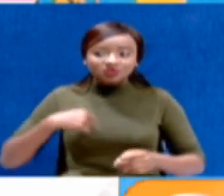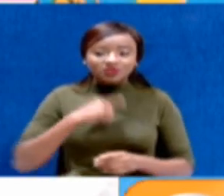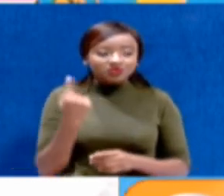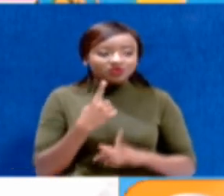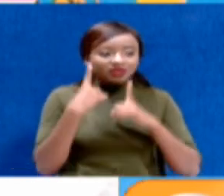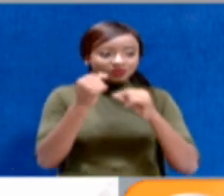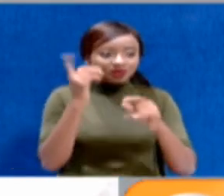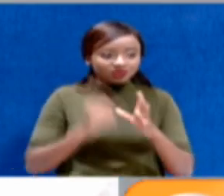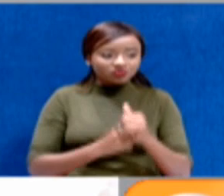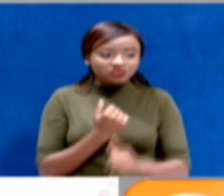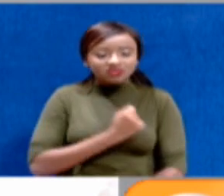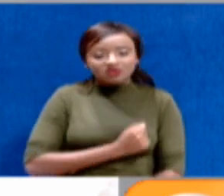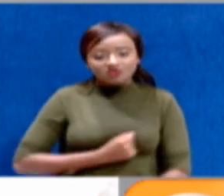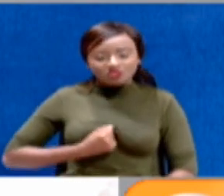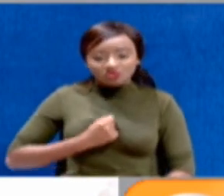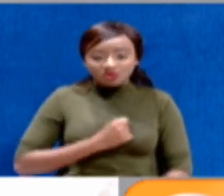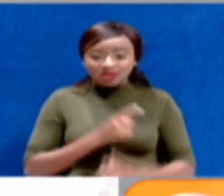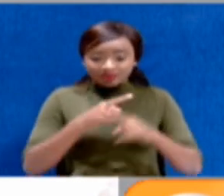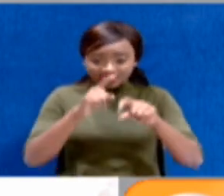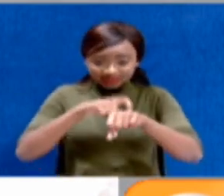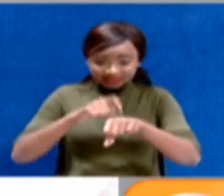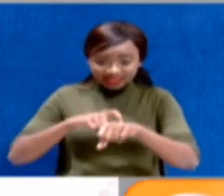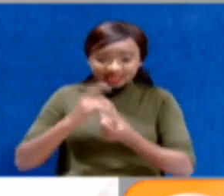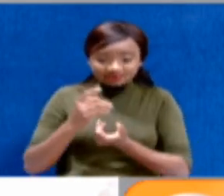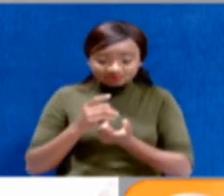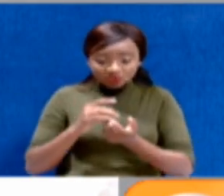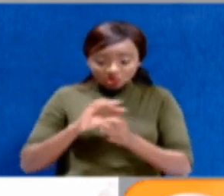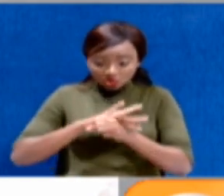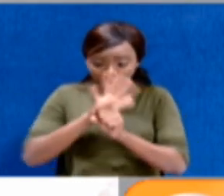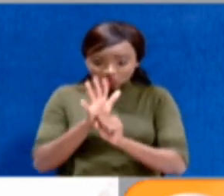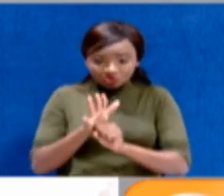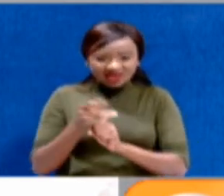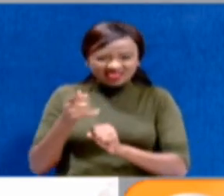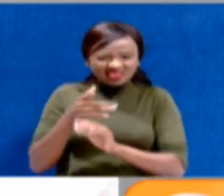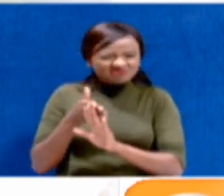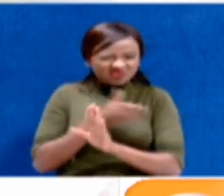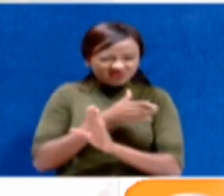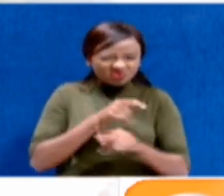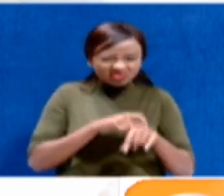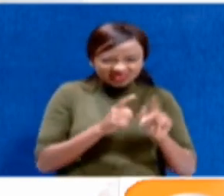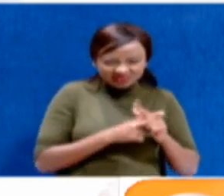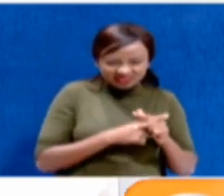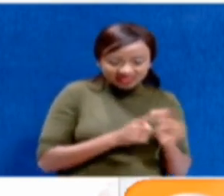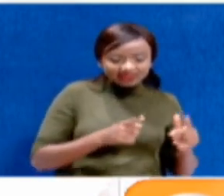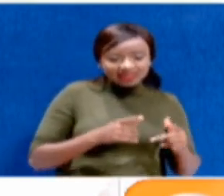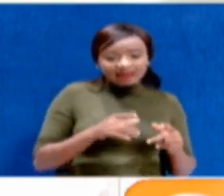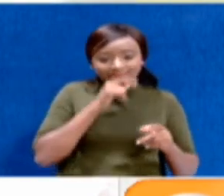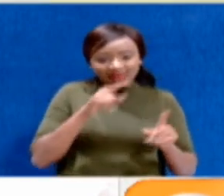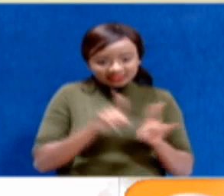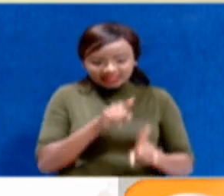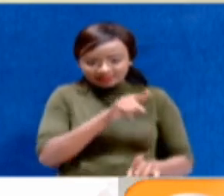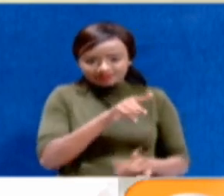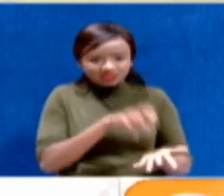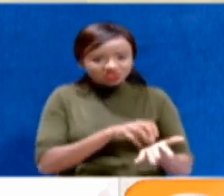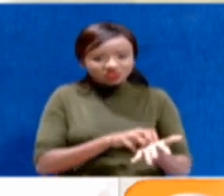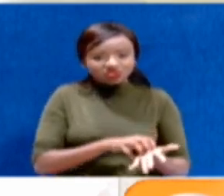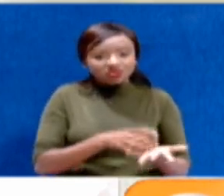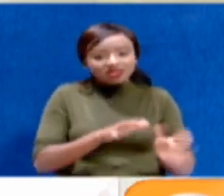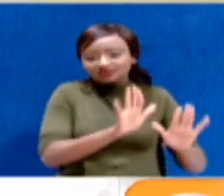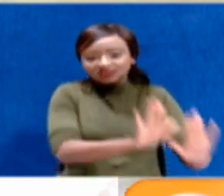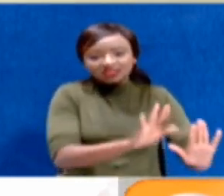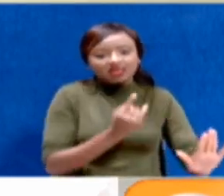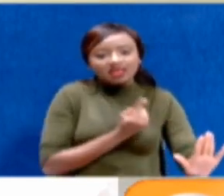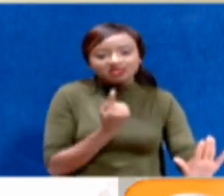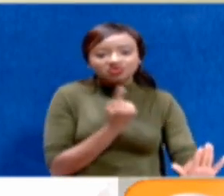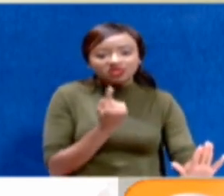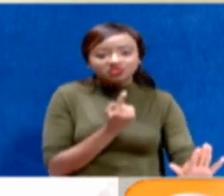sababu sisi ni binadamu. When Kenya's COVID-19 curve was at the initial phase, asymptomatic patients like Kelvin had no choice but to remain